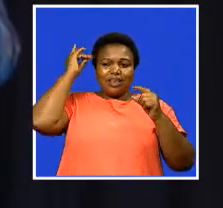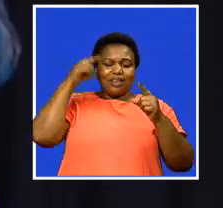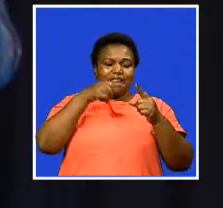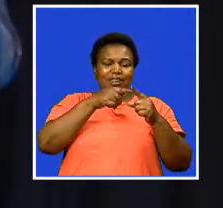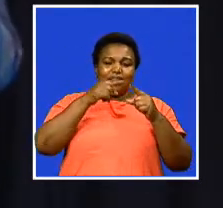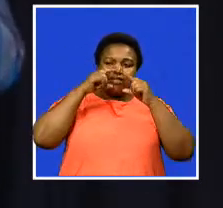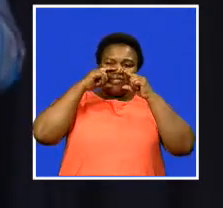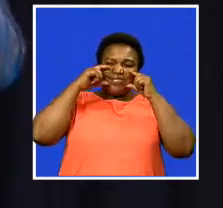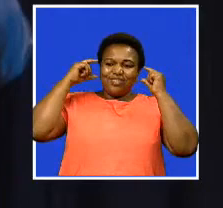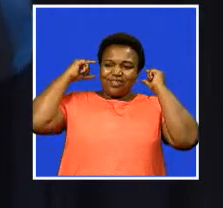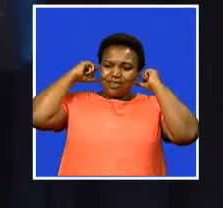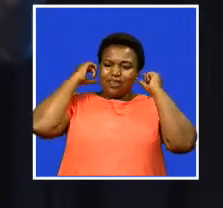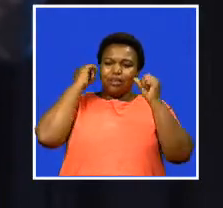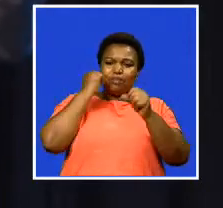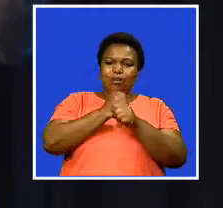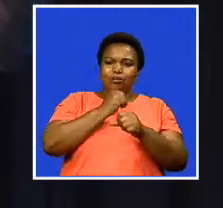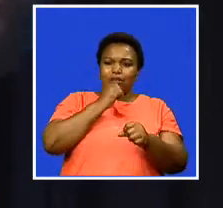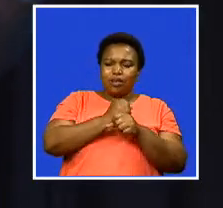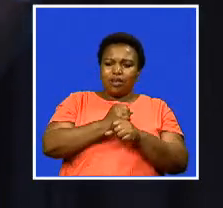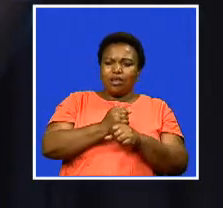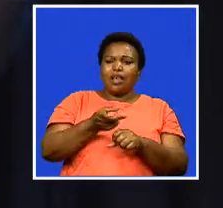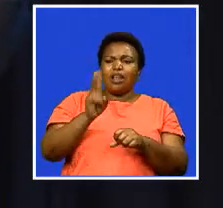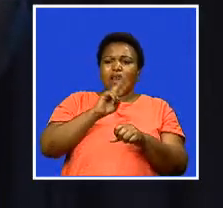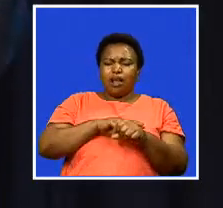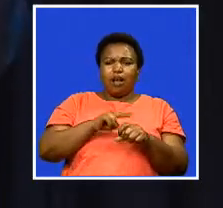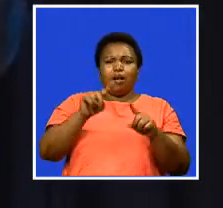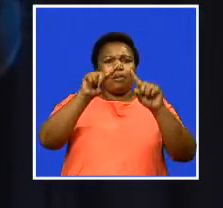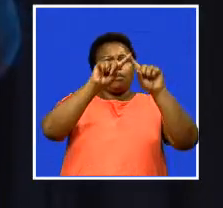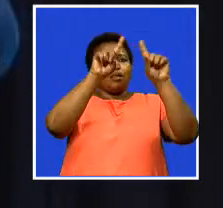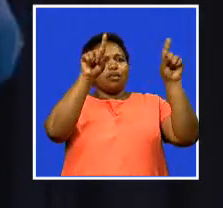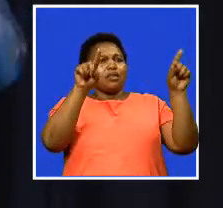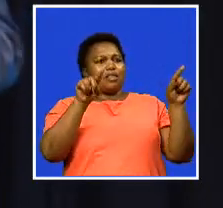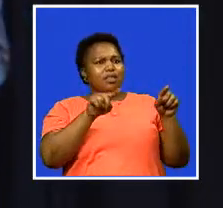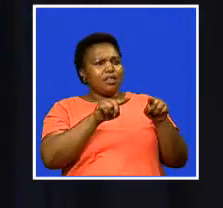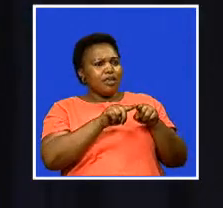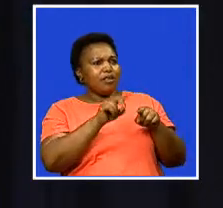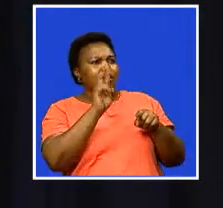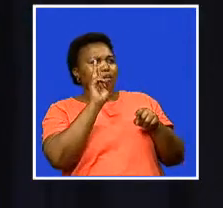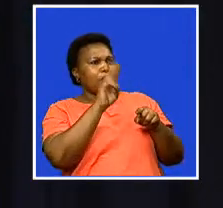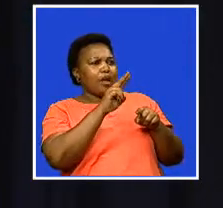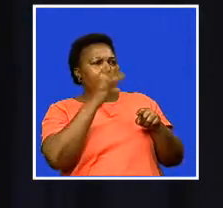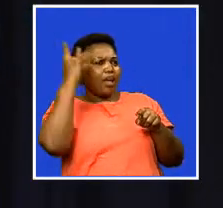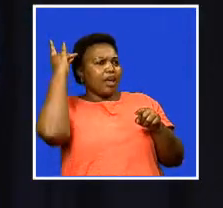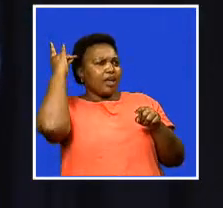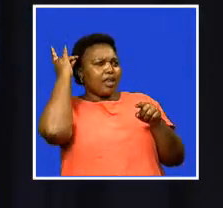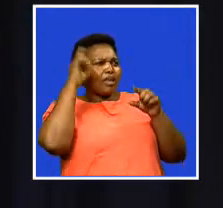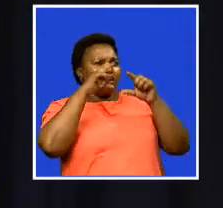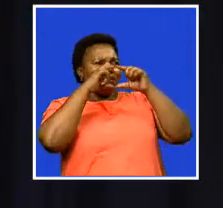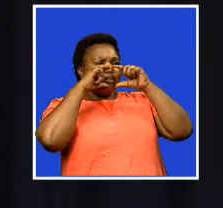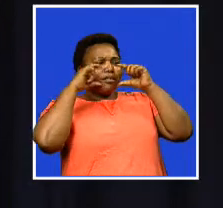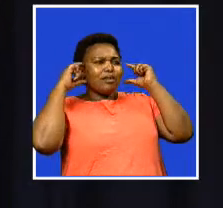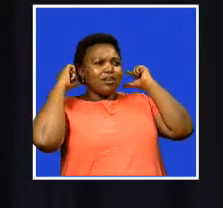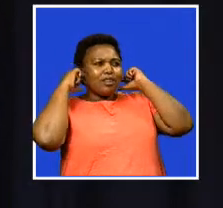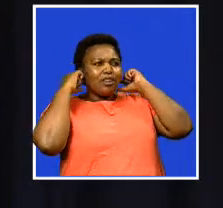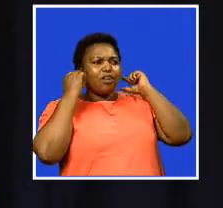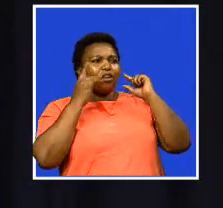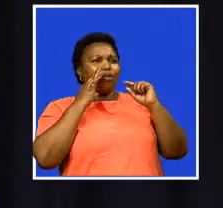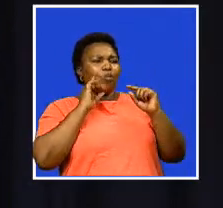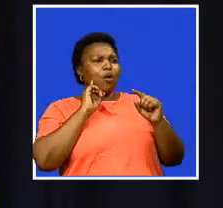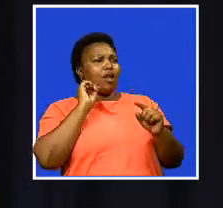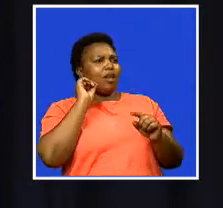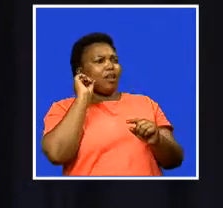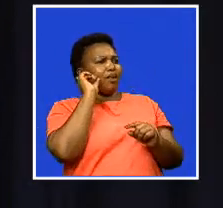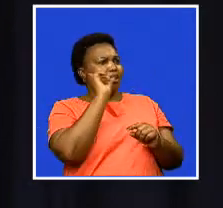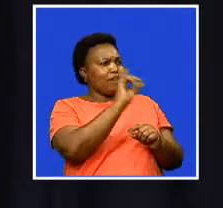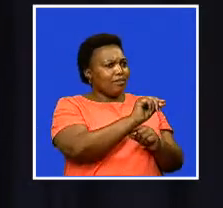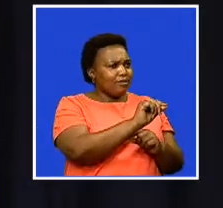asemsebentini waphinze wafaka imask emabillboard la nawe ndlula khona ndunankulu boyo ungathi uyakubuka